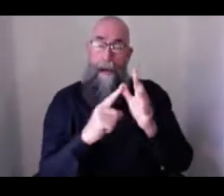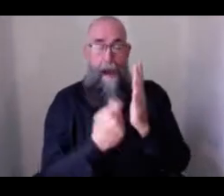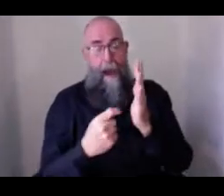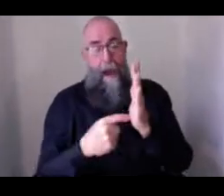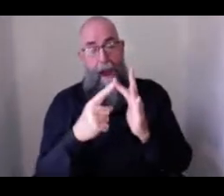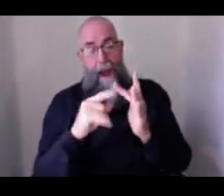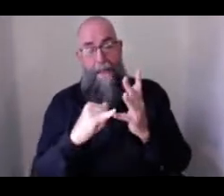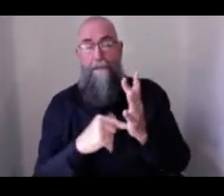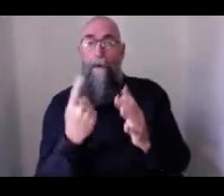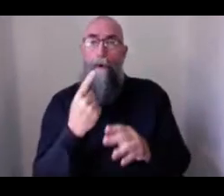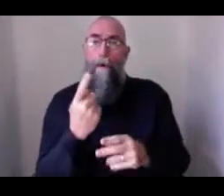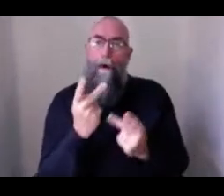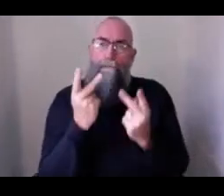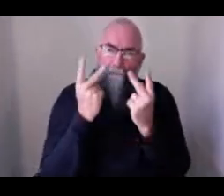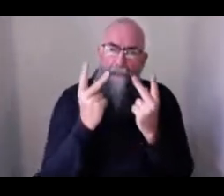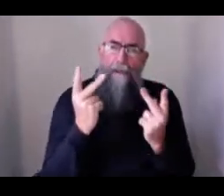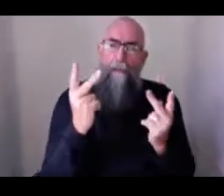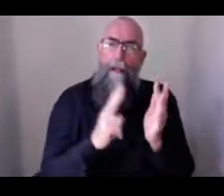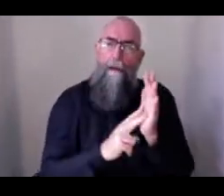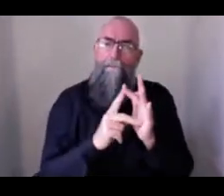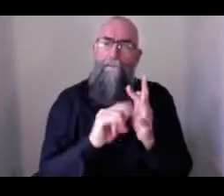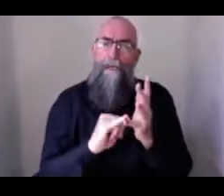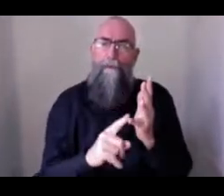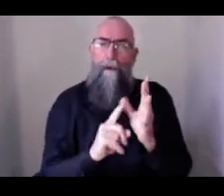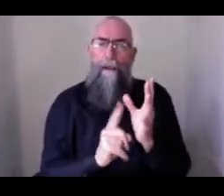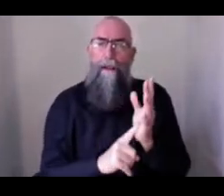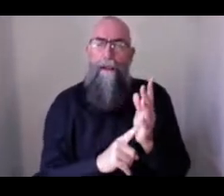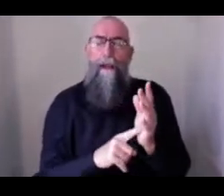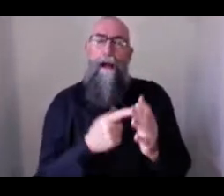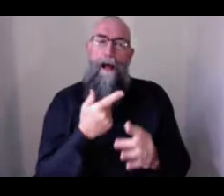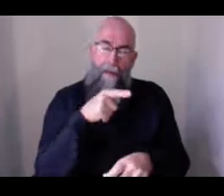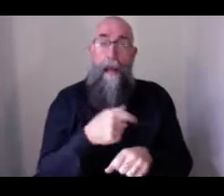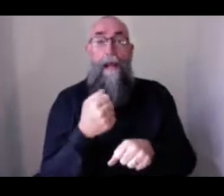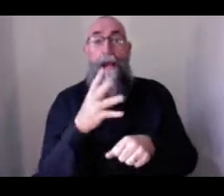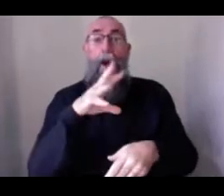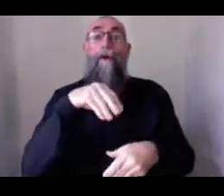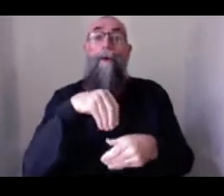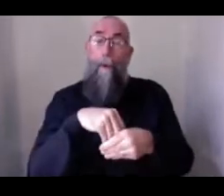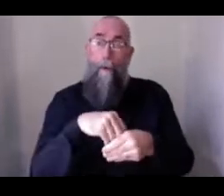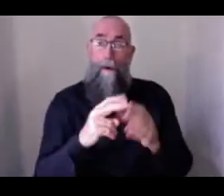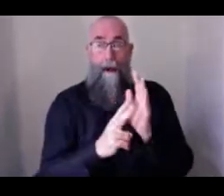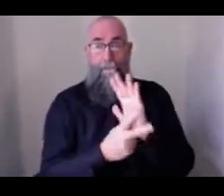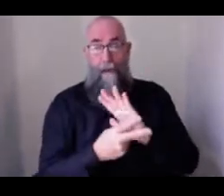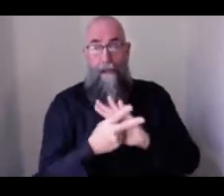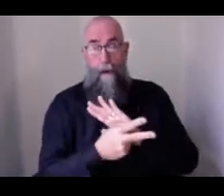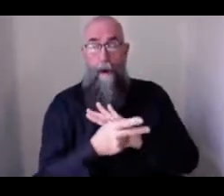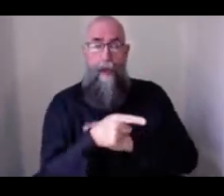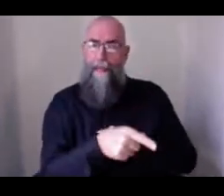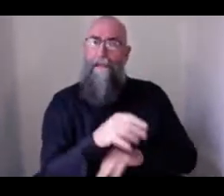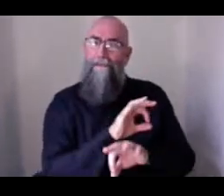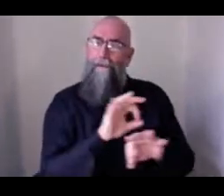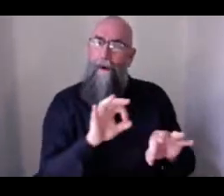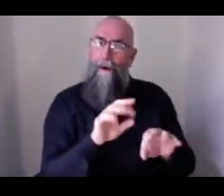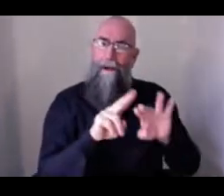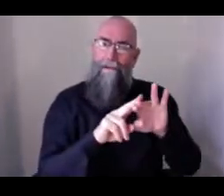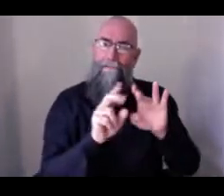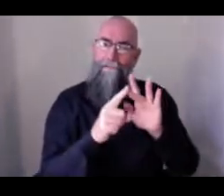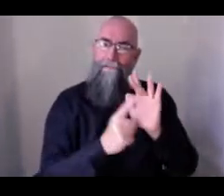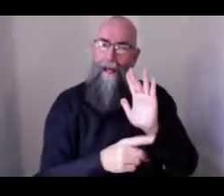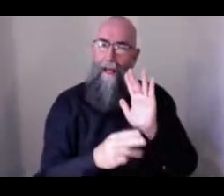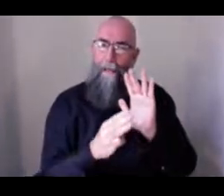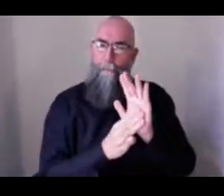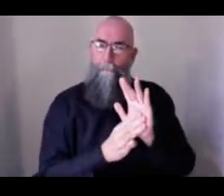that includes video. In those situations, that's not filmmaking in the same way, because I would look